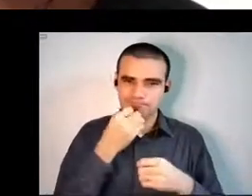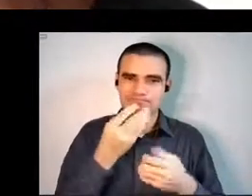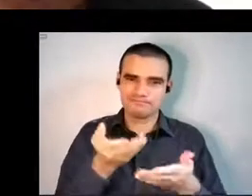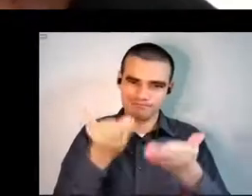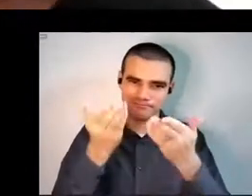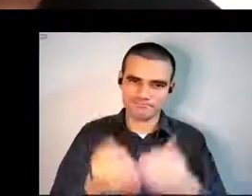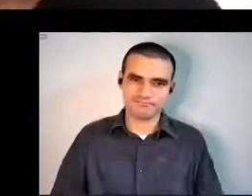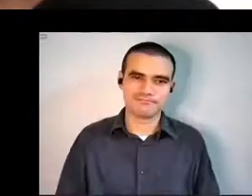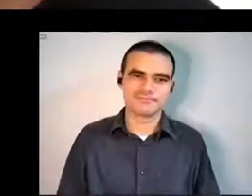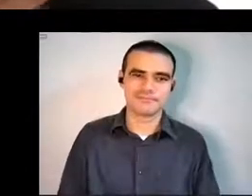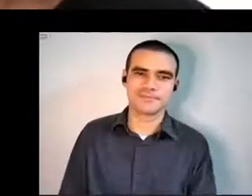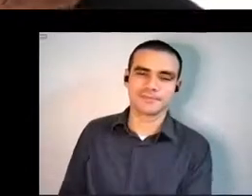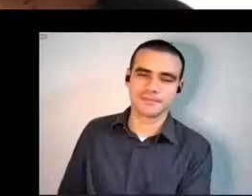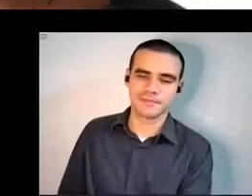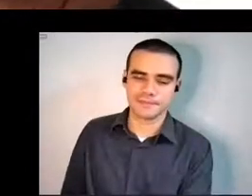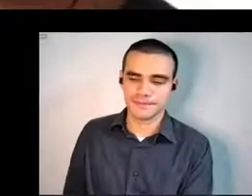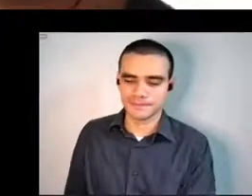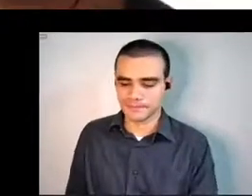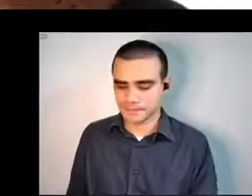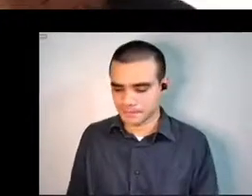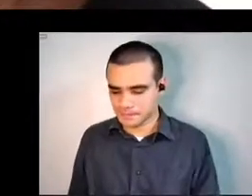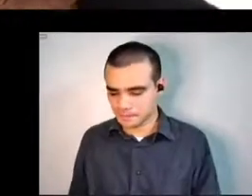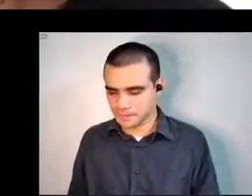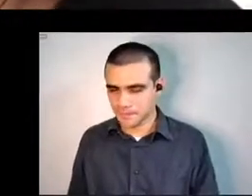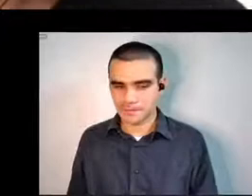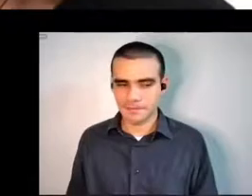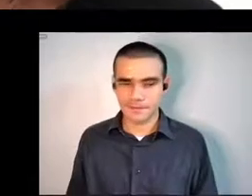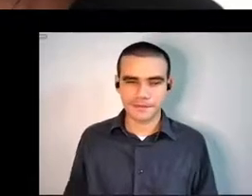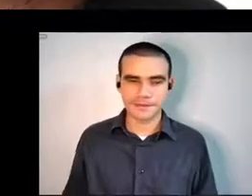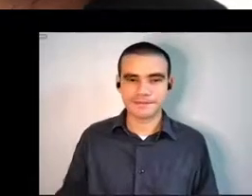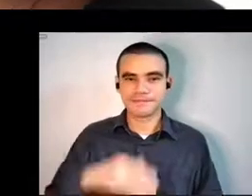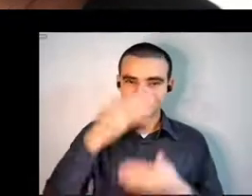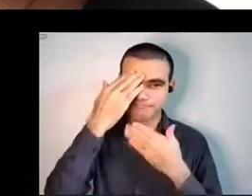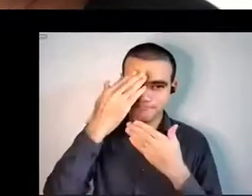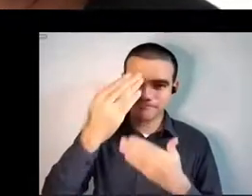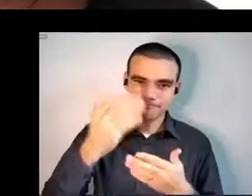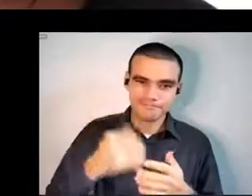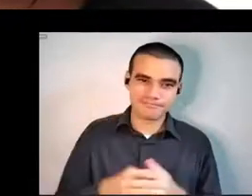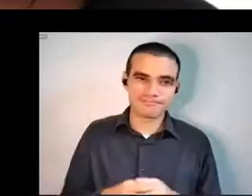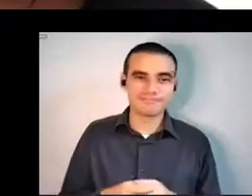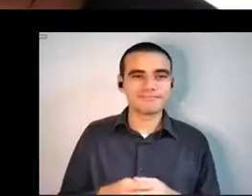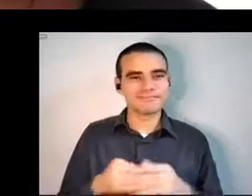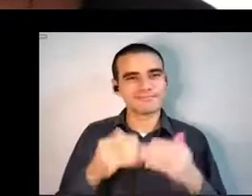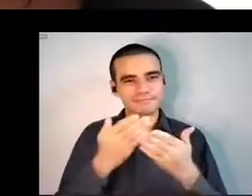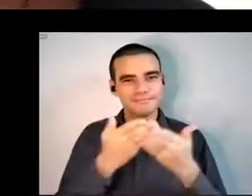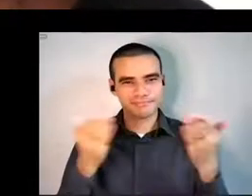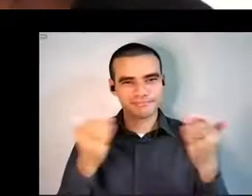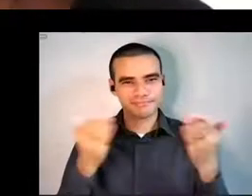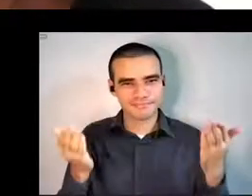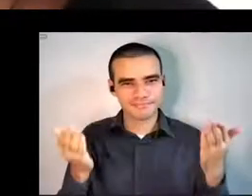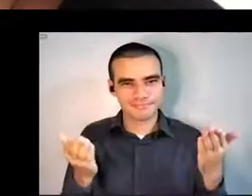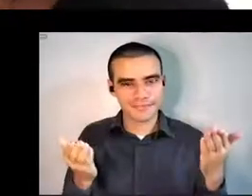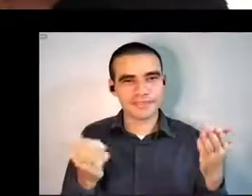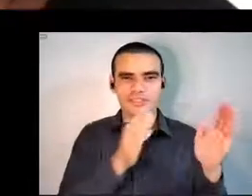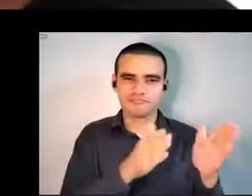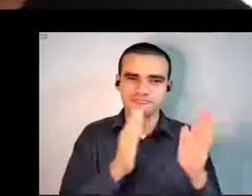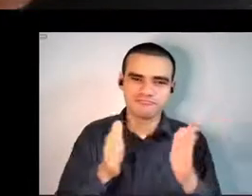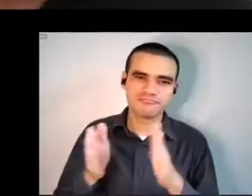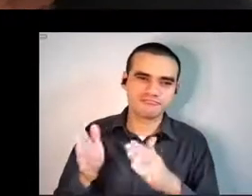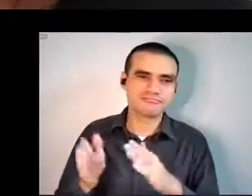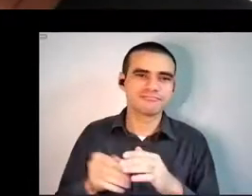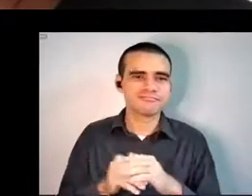being here. The floor is yours. Thank you, Jonas. Thank you, everyone. Thanks